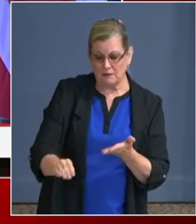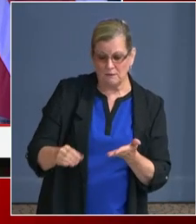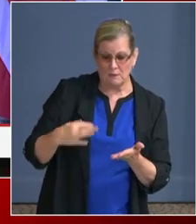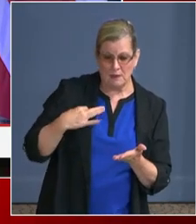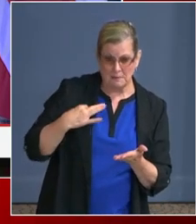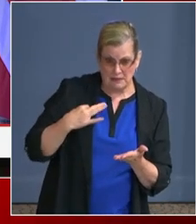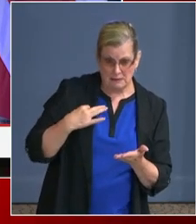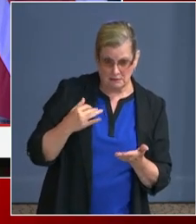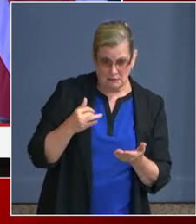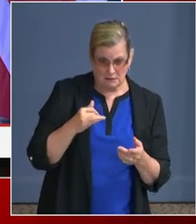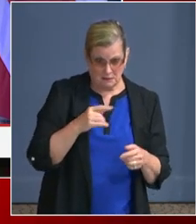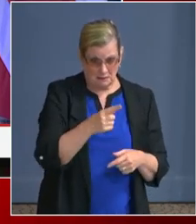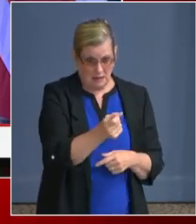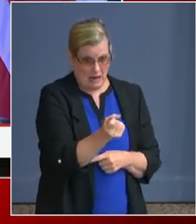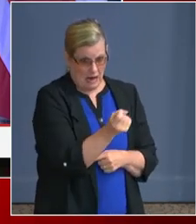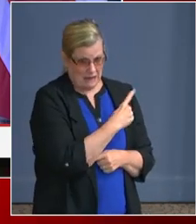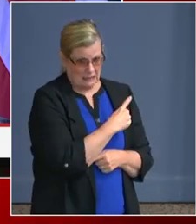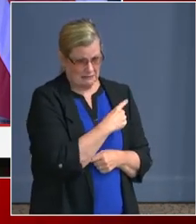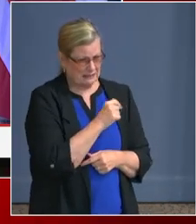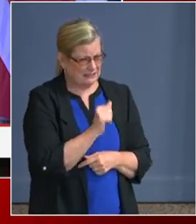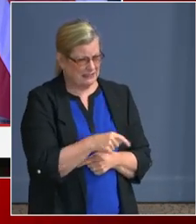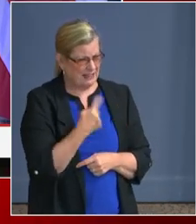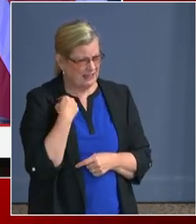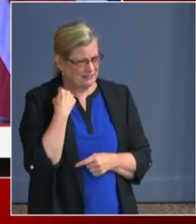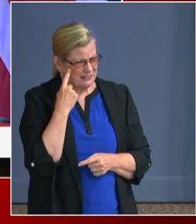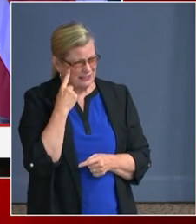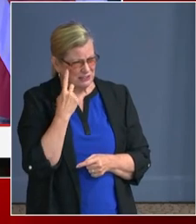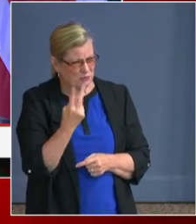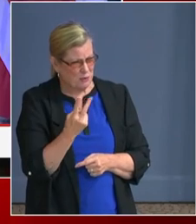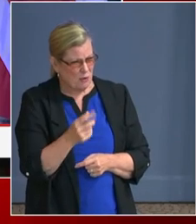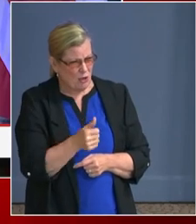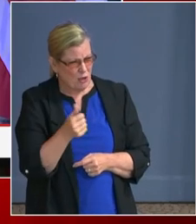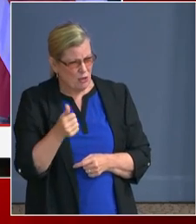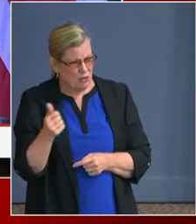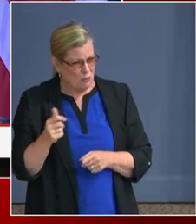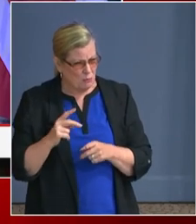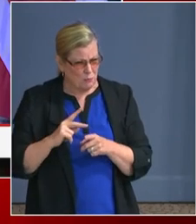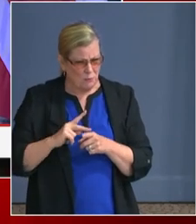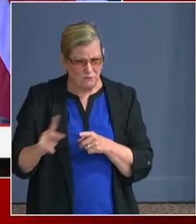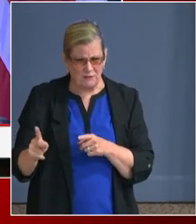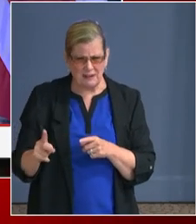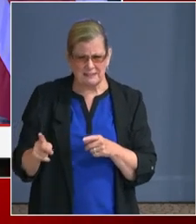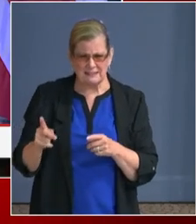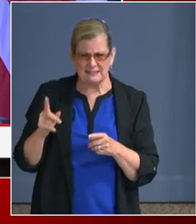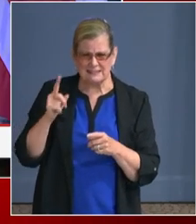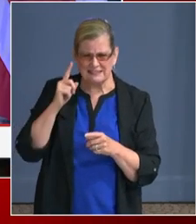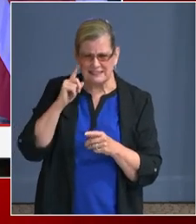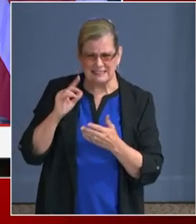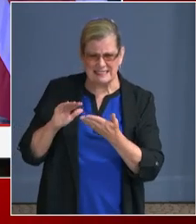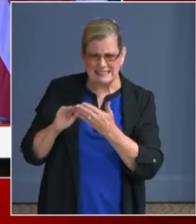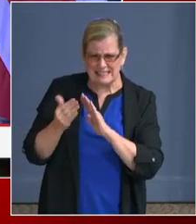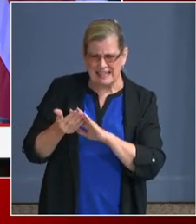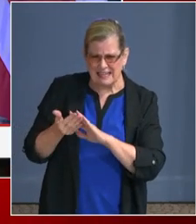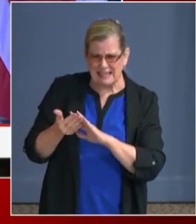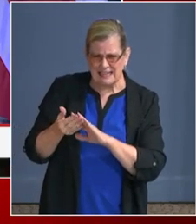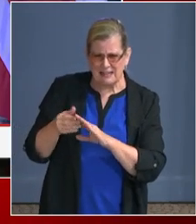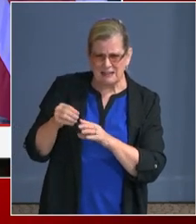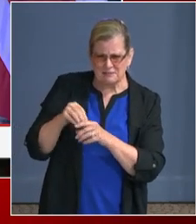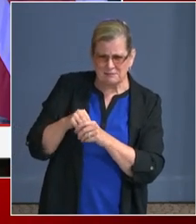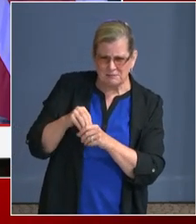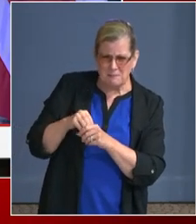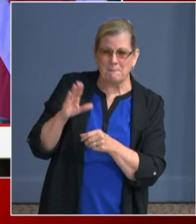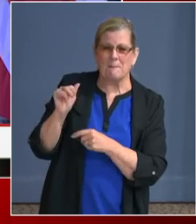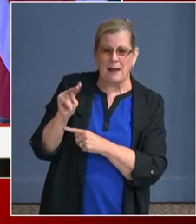tell me of the 2 more professional, the Citibank and I think the Nats are still pending? Yes. There's the 3